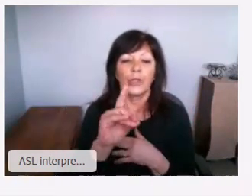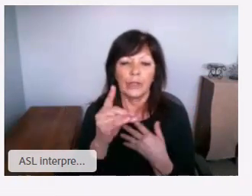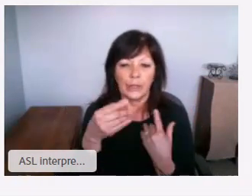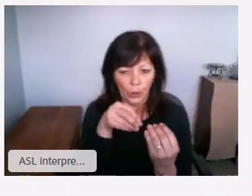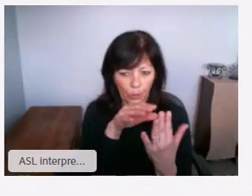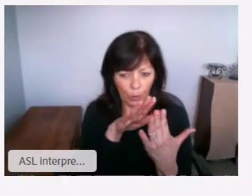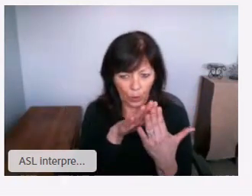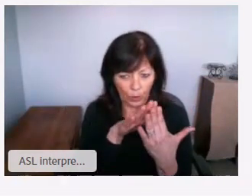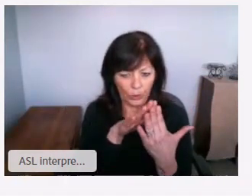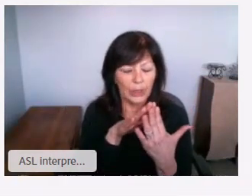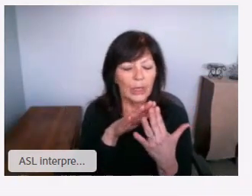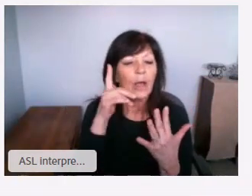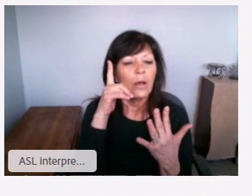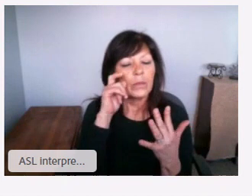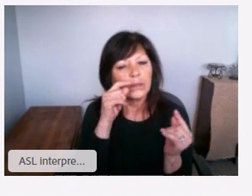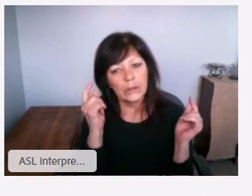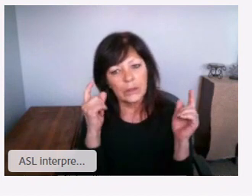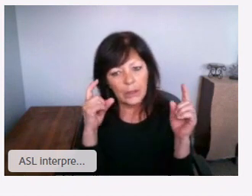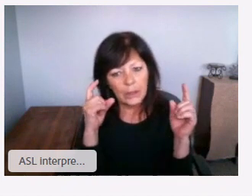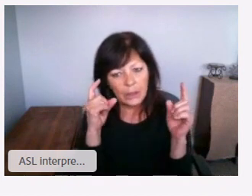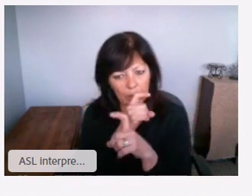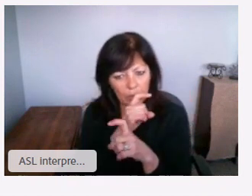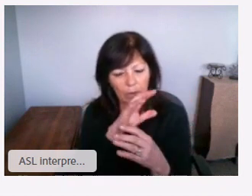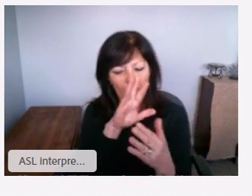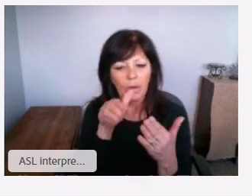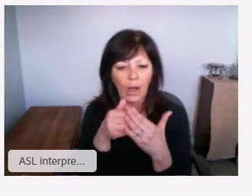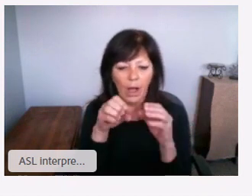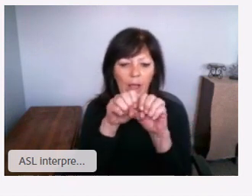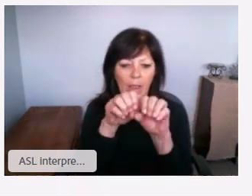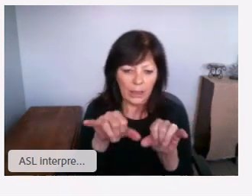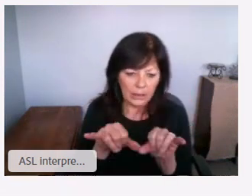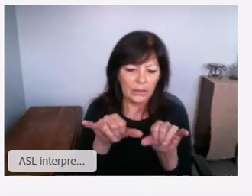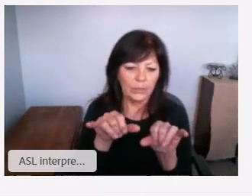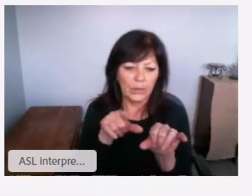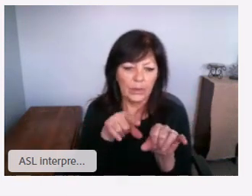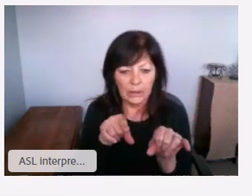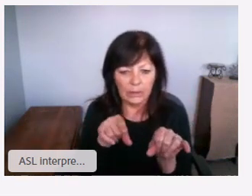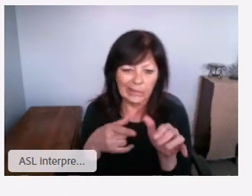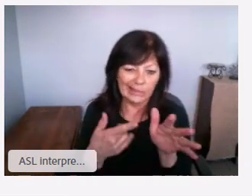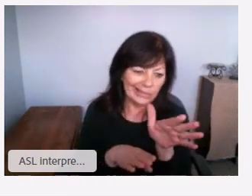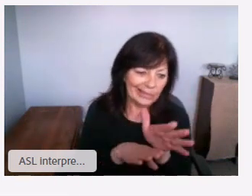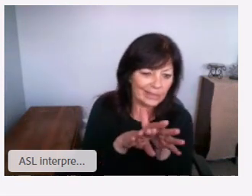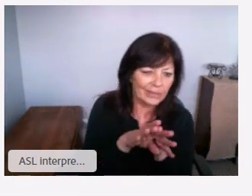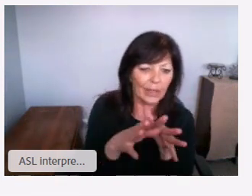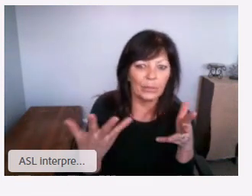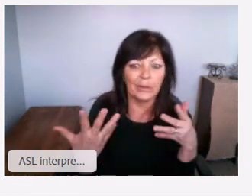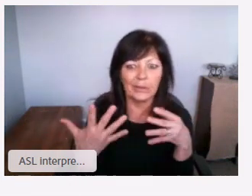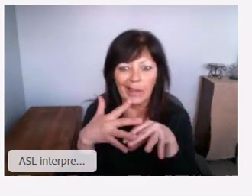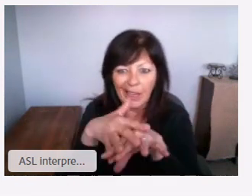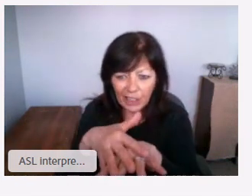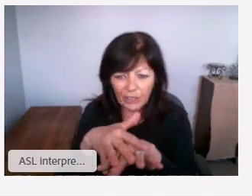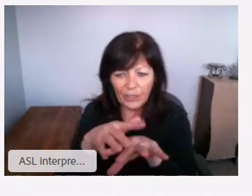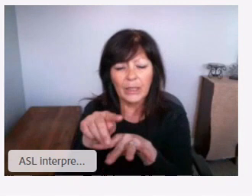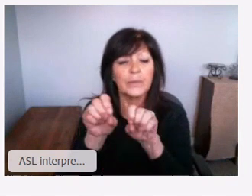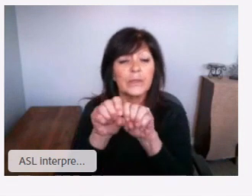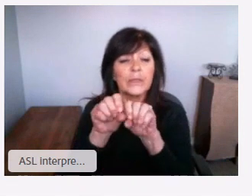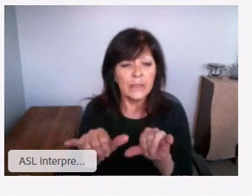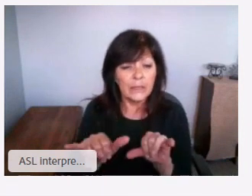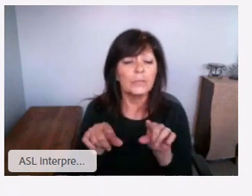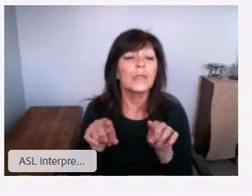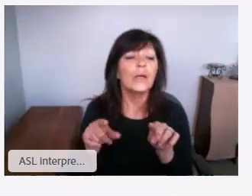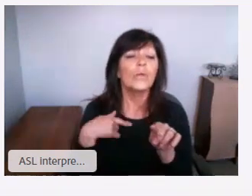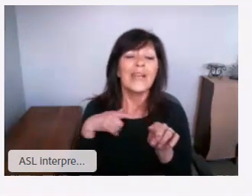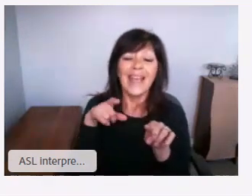Due to the complexity of all the systems that we acquired, developed, and are integrating into the system, we had